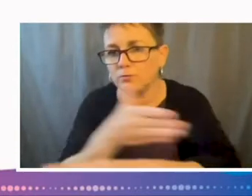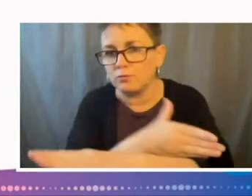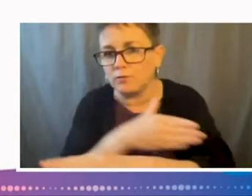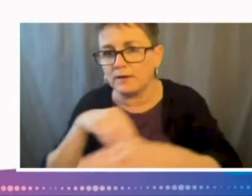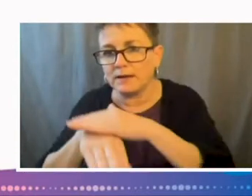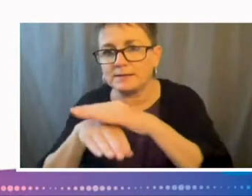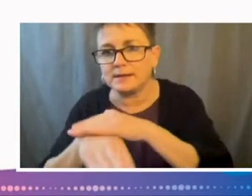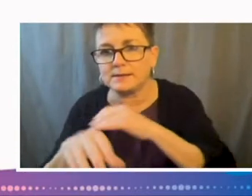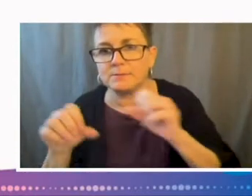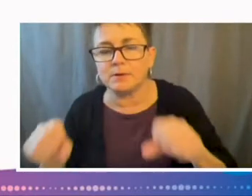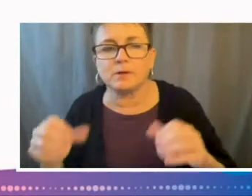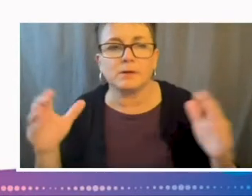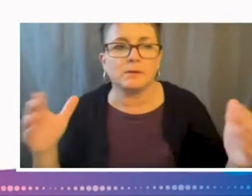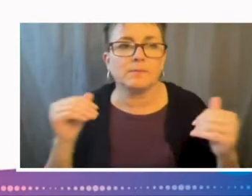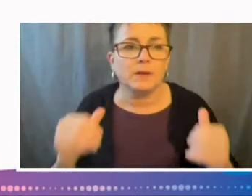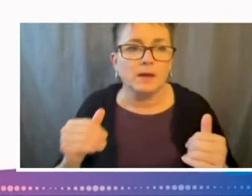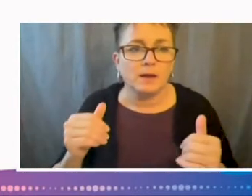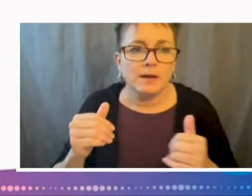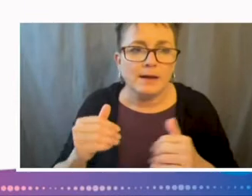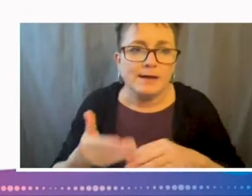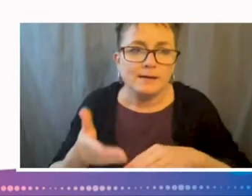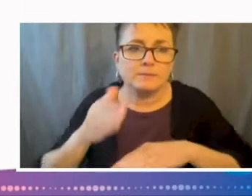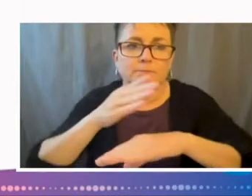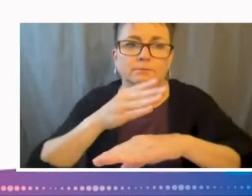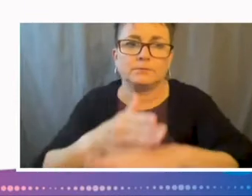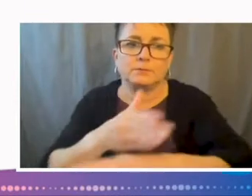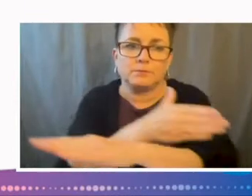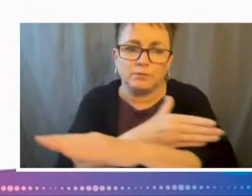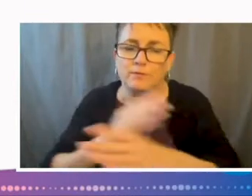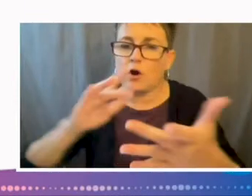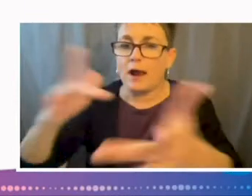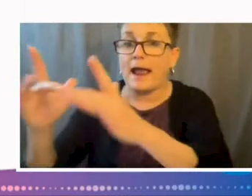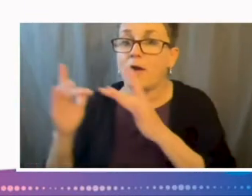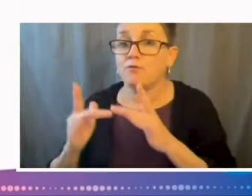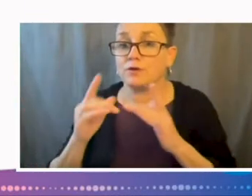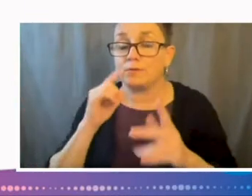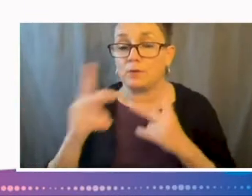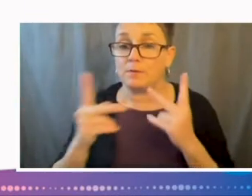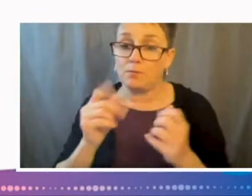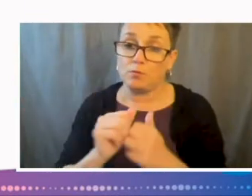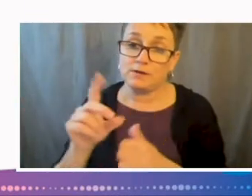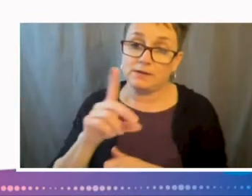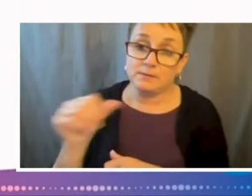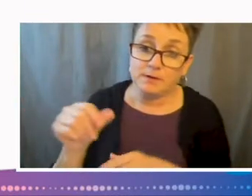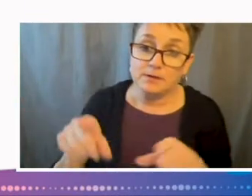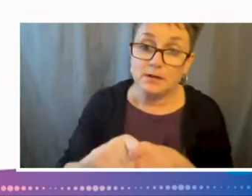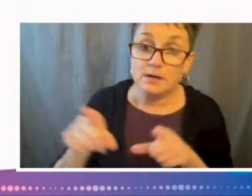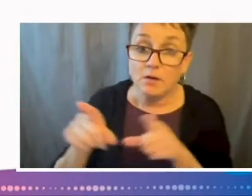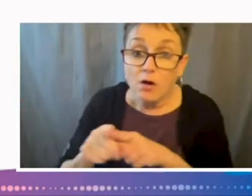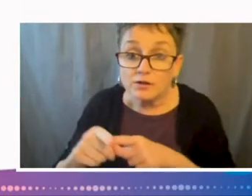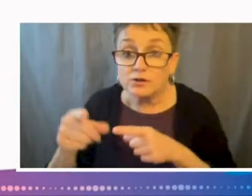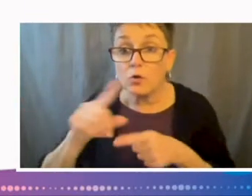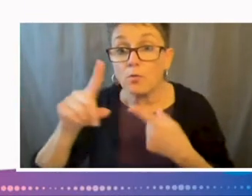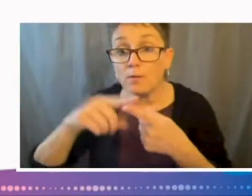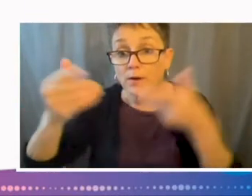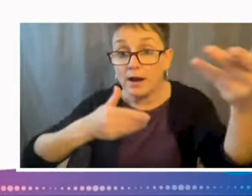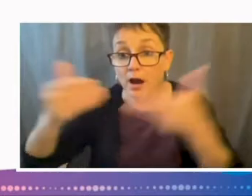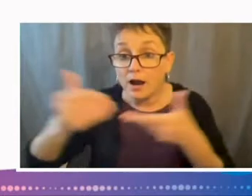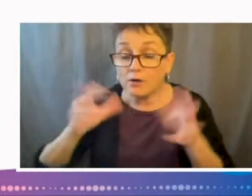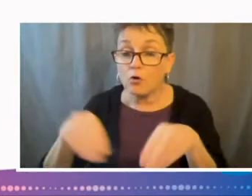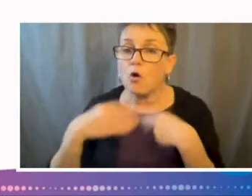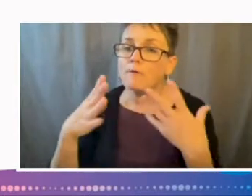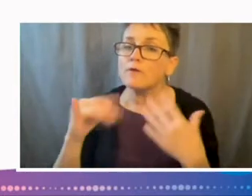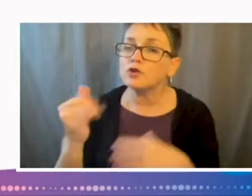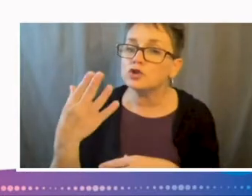enhance our outreach efforts to people with disabilities and provide an optimal interview and hiring experience for employment opportunities here in